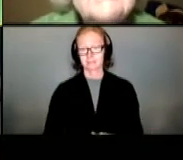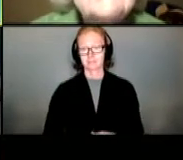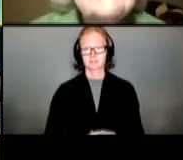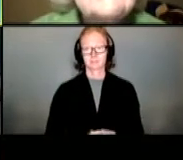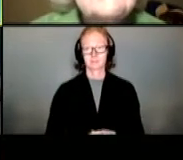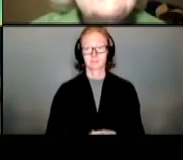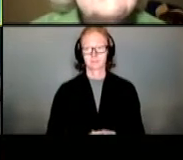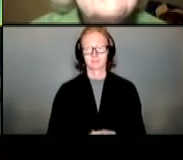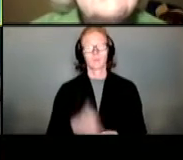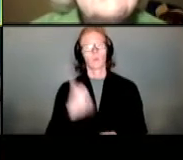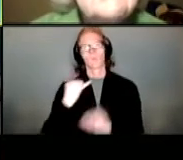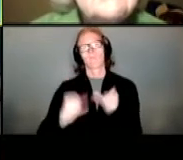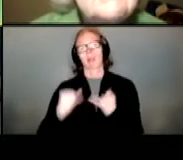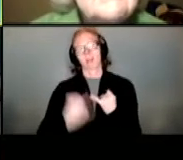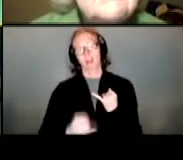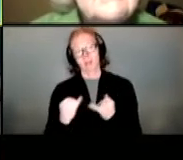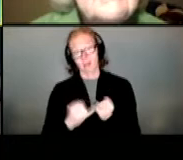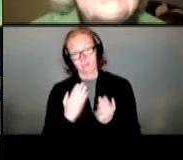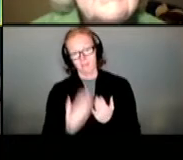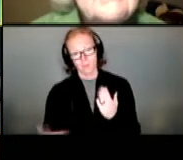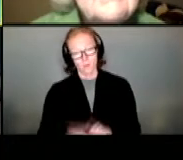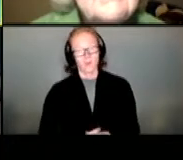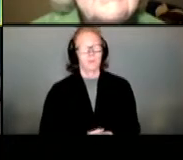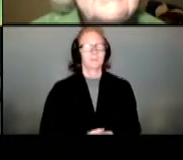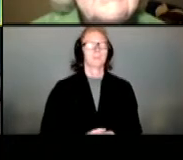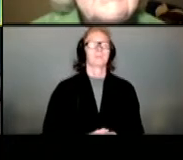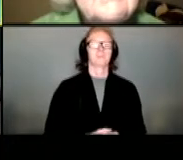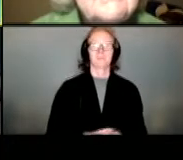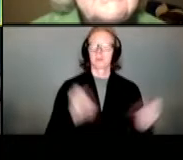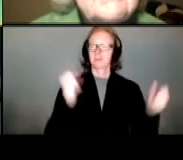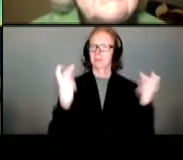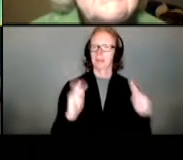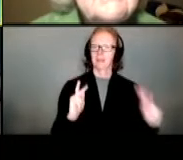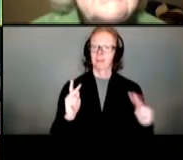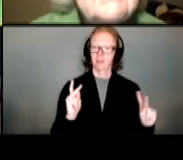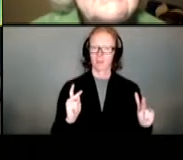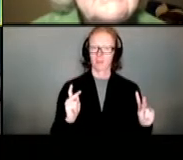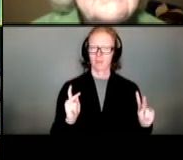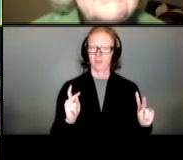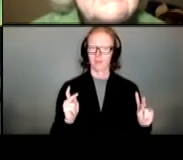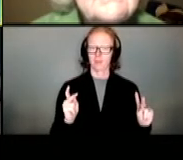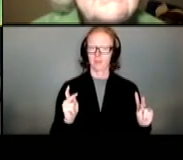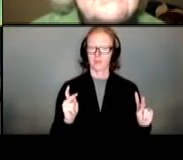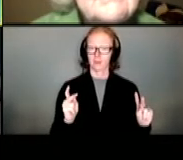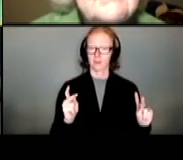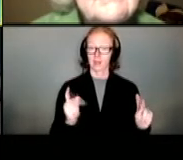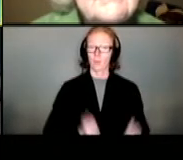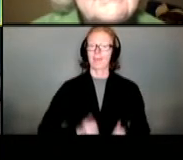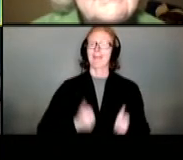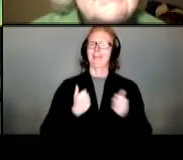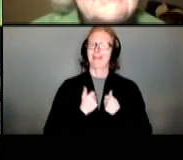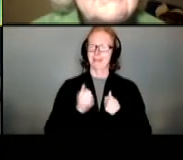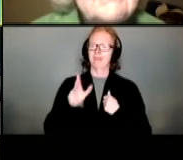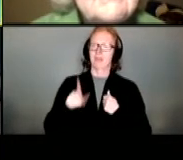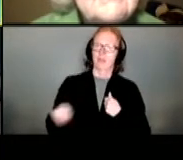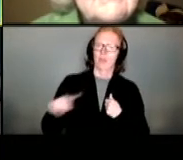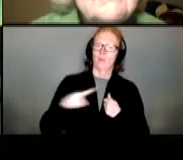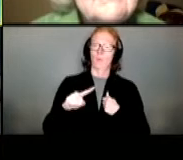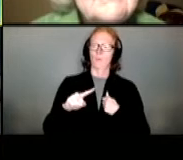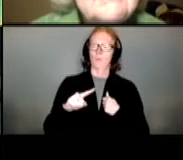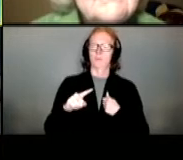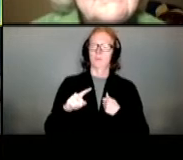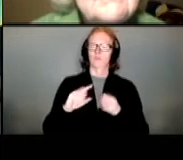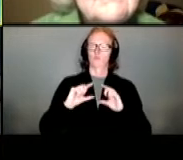the final thing. As you can see, a lot of us are constituents of those same audiences that